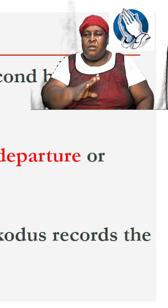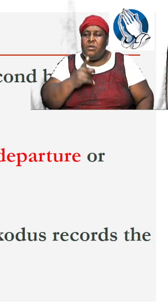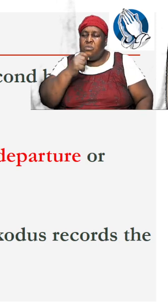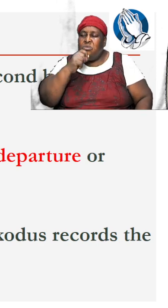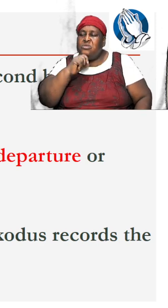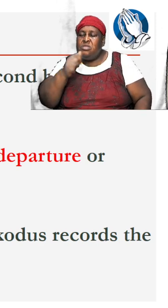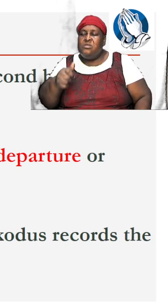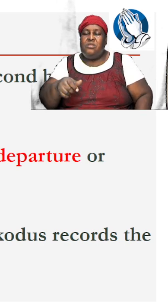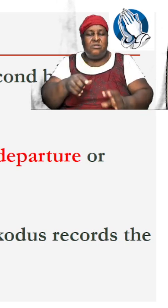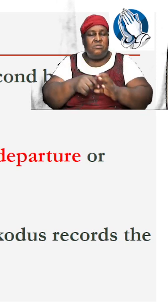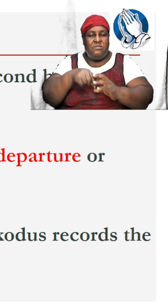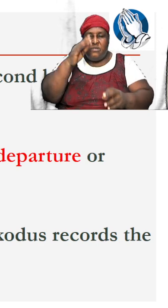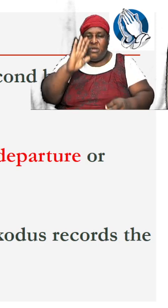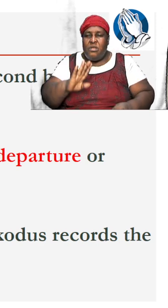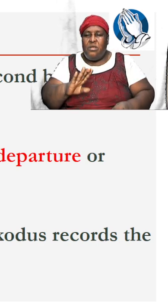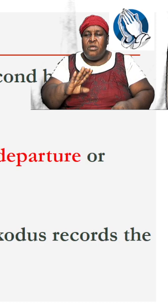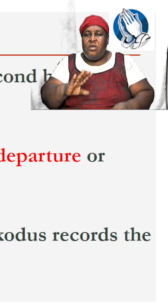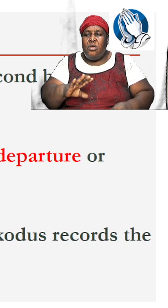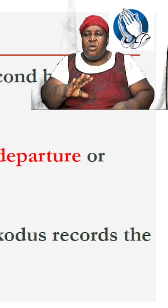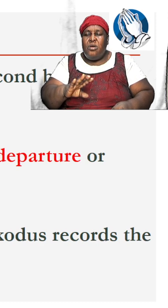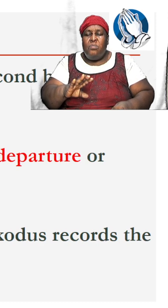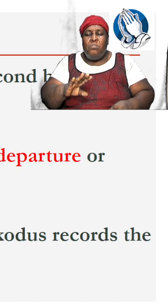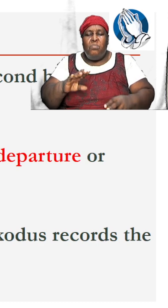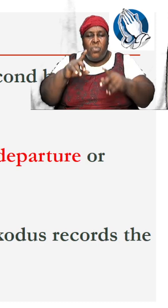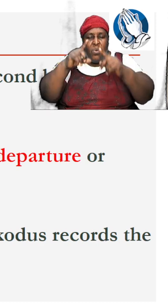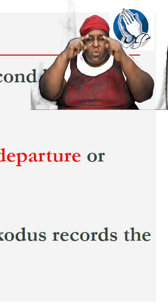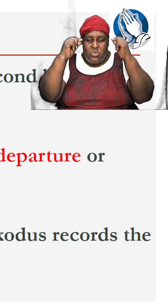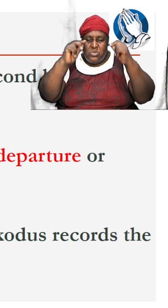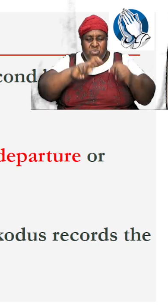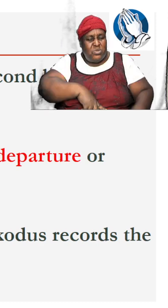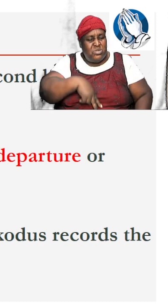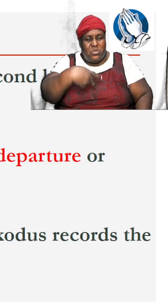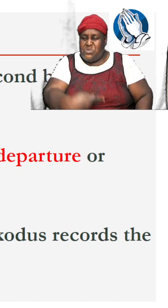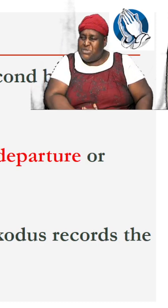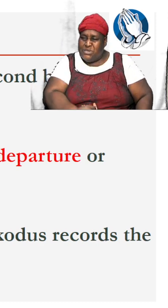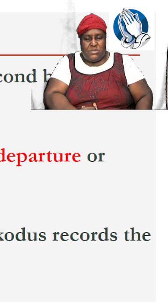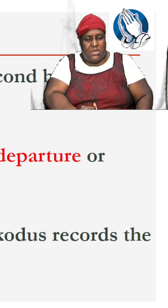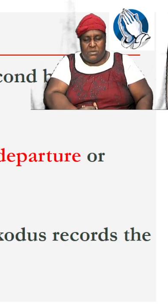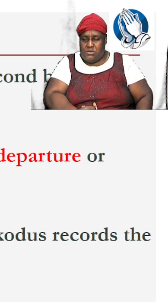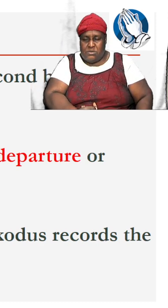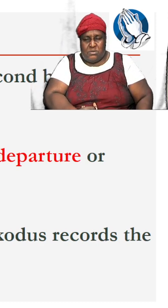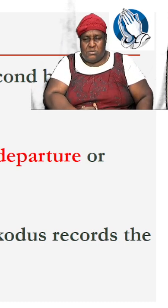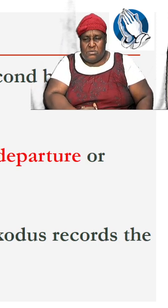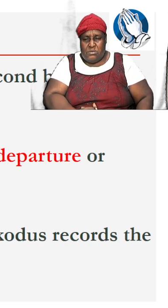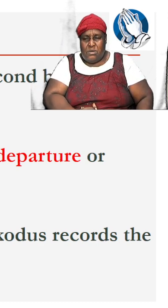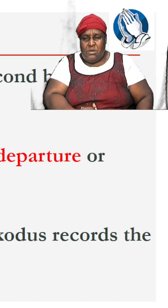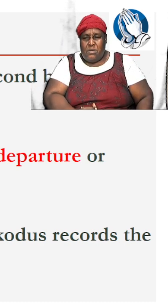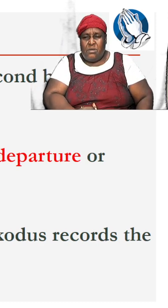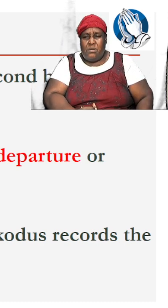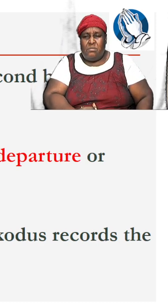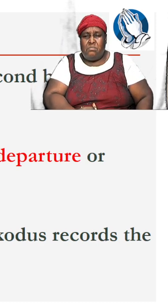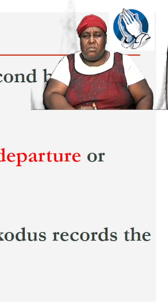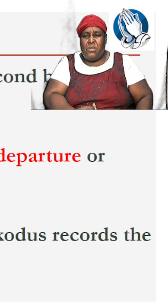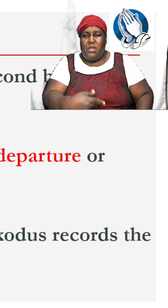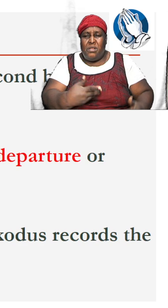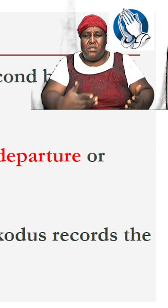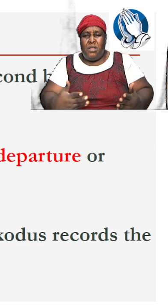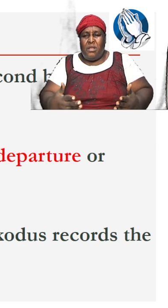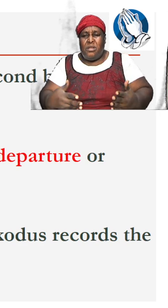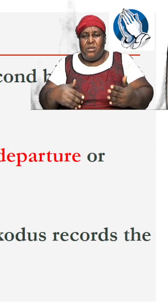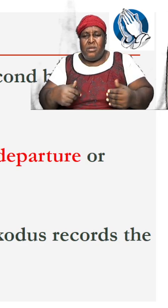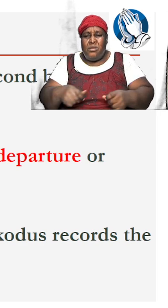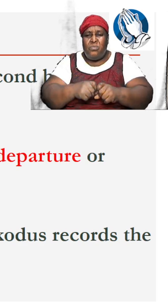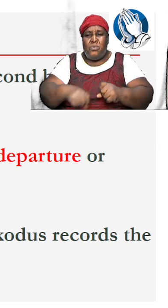them. Amen. He was upset. And that brings us to where the narrative that we